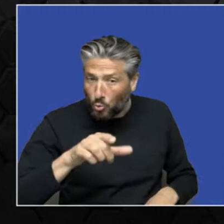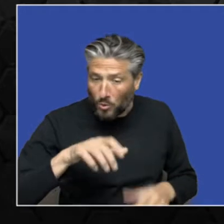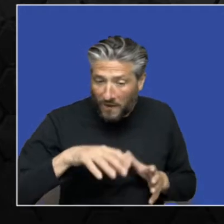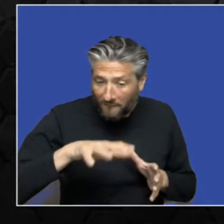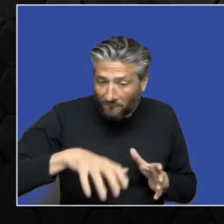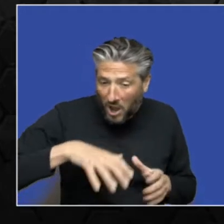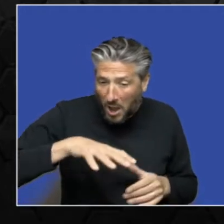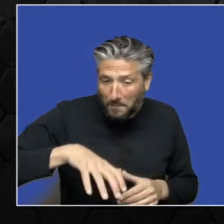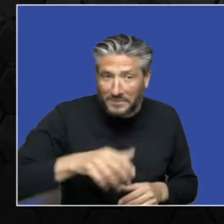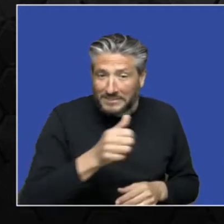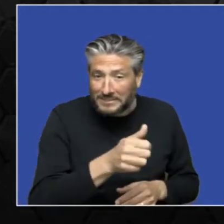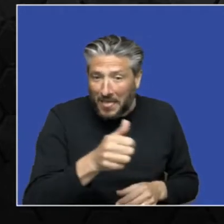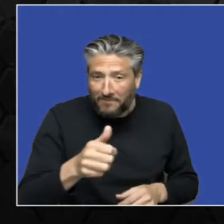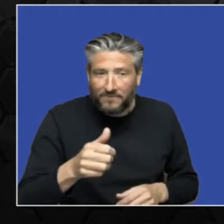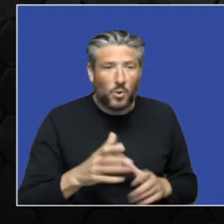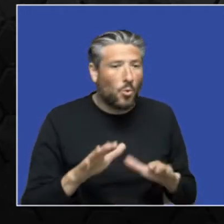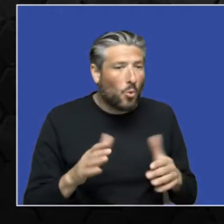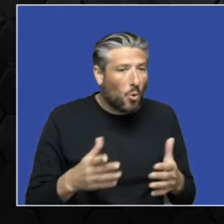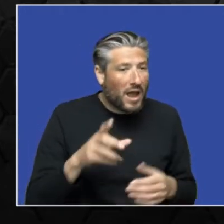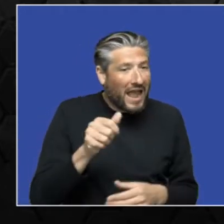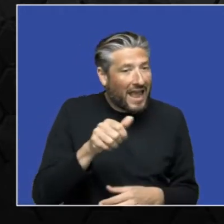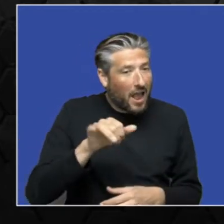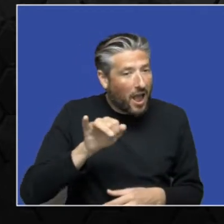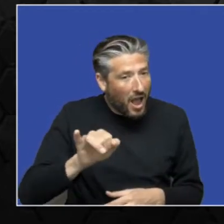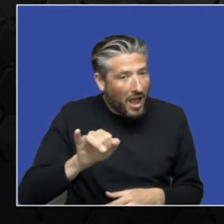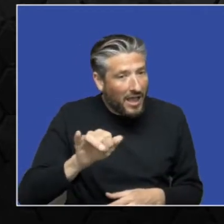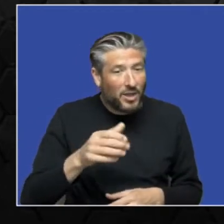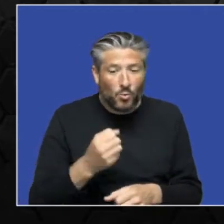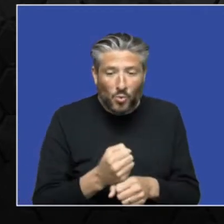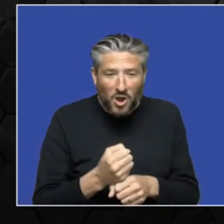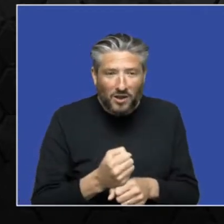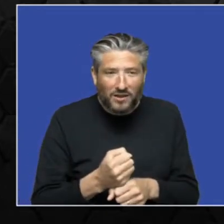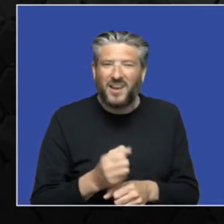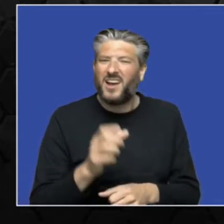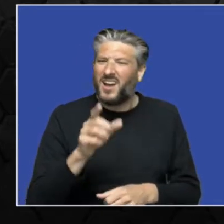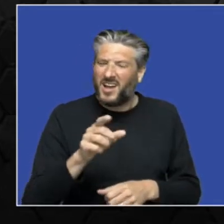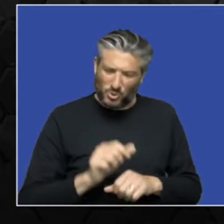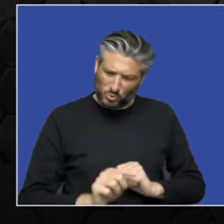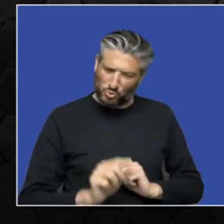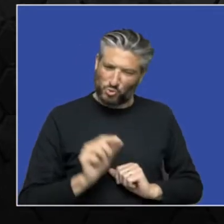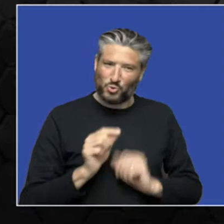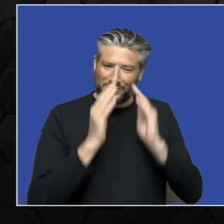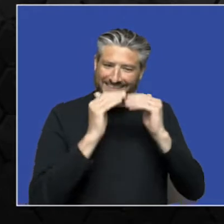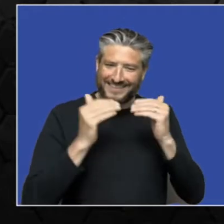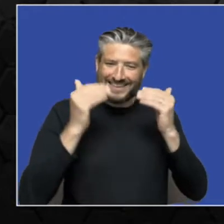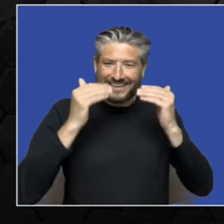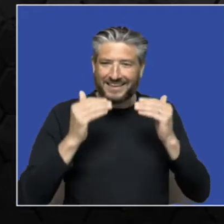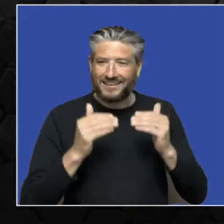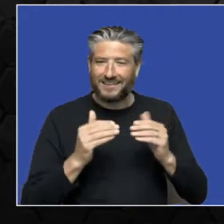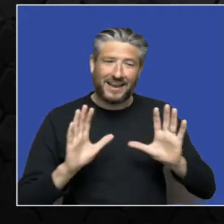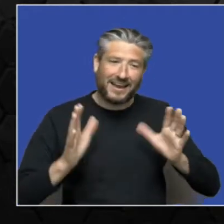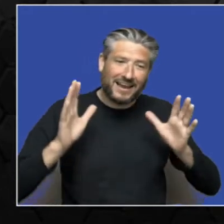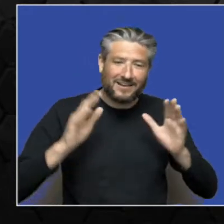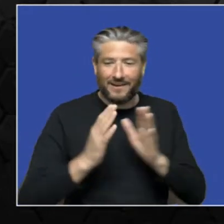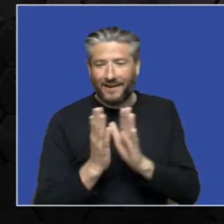use the clap emoji. And lastly, if you use Python for machine learning, use the mind blown